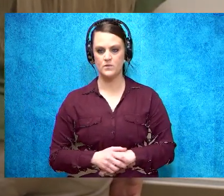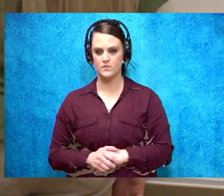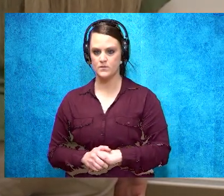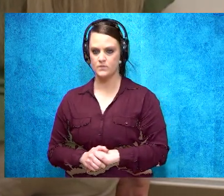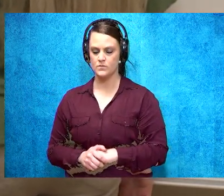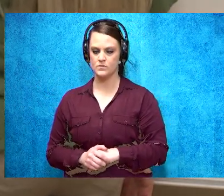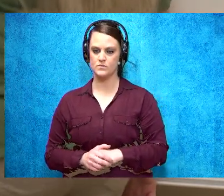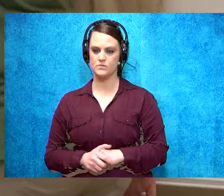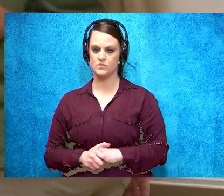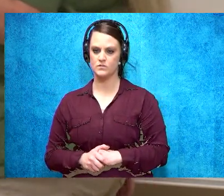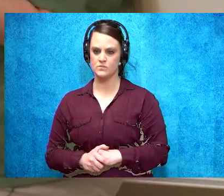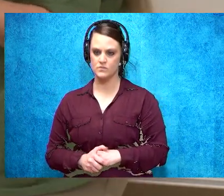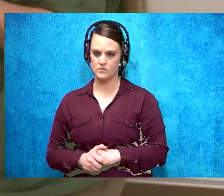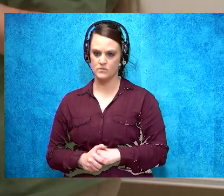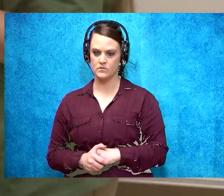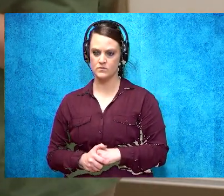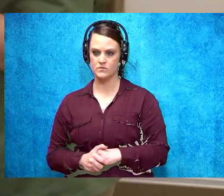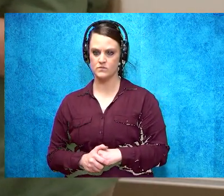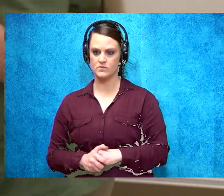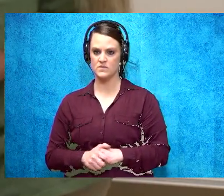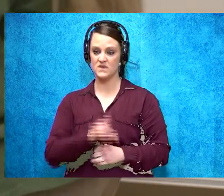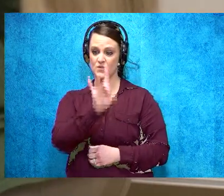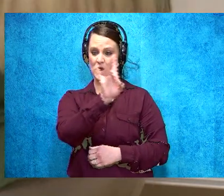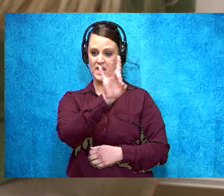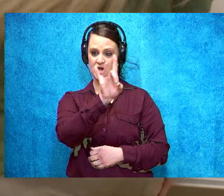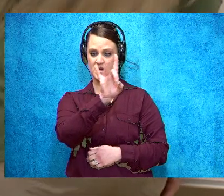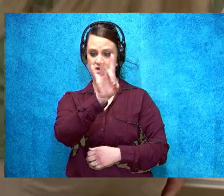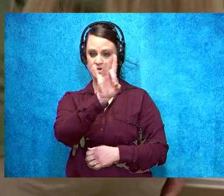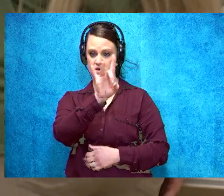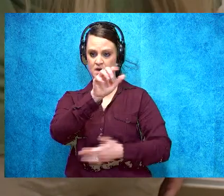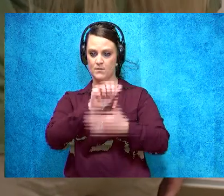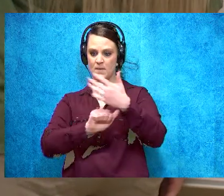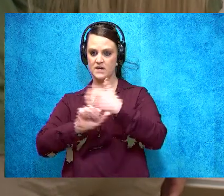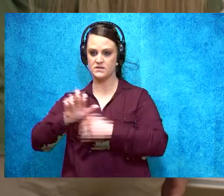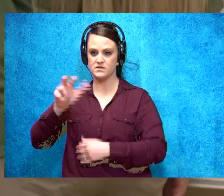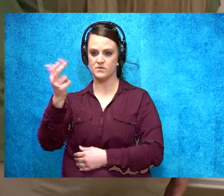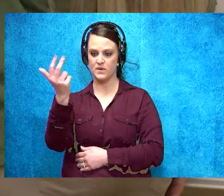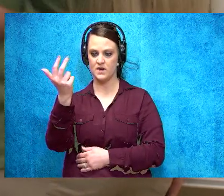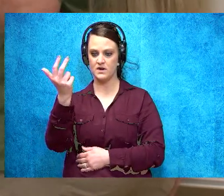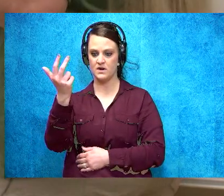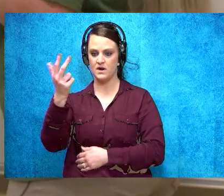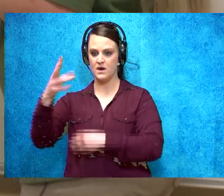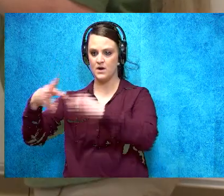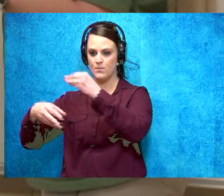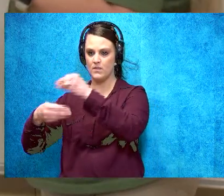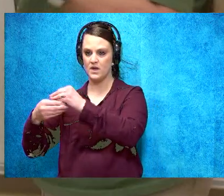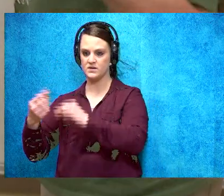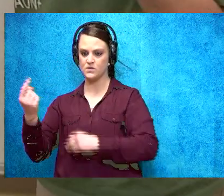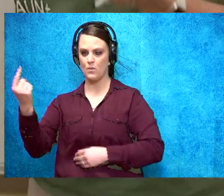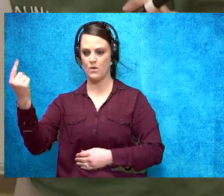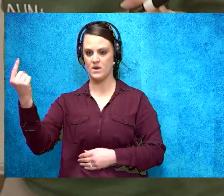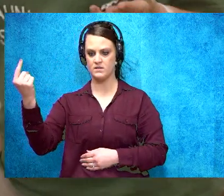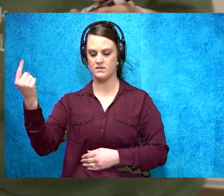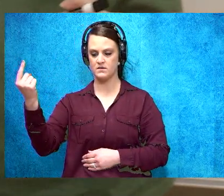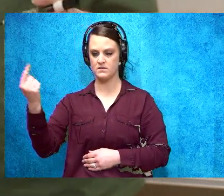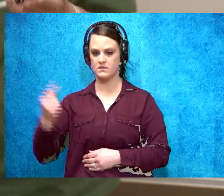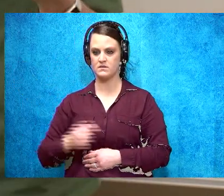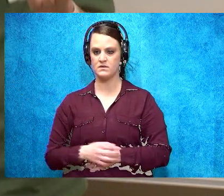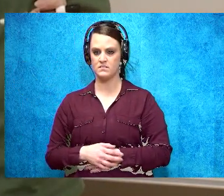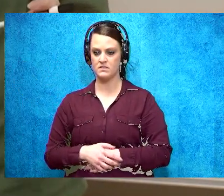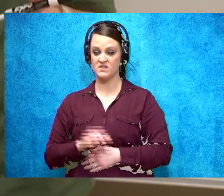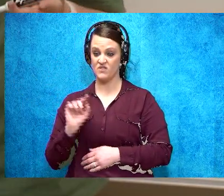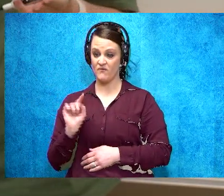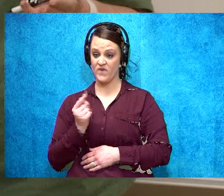having problems with is 8 minus 3 plus 1. The first thing you want to do